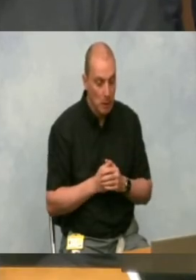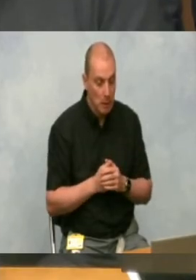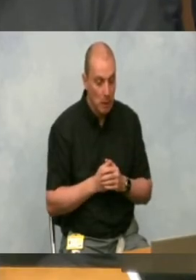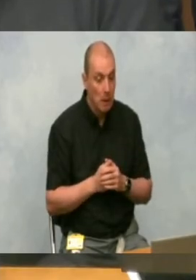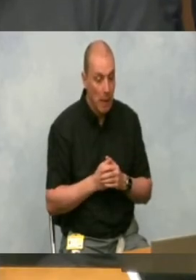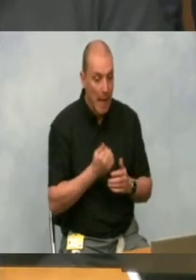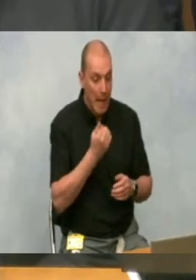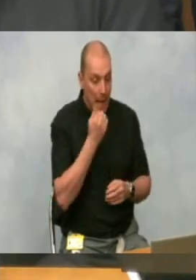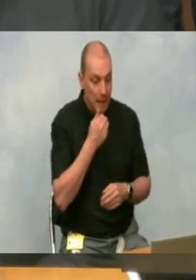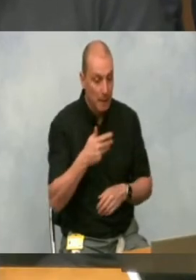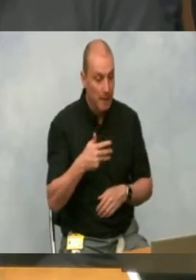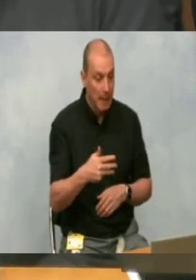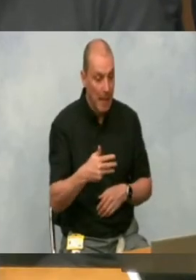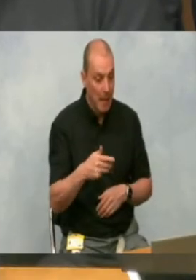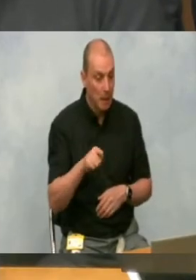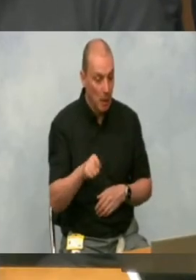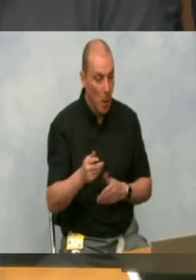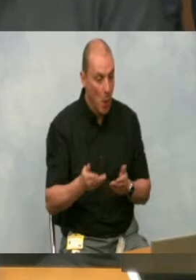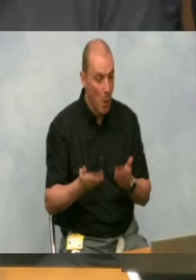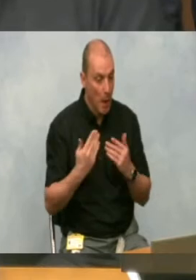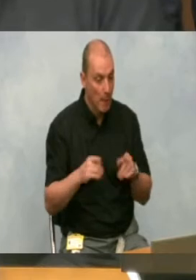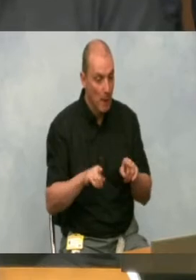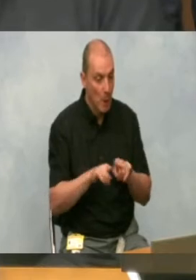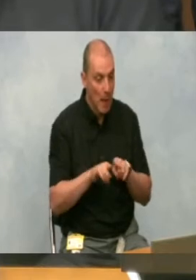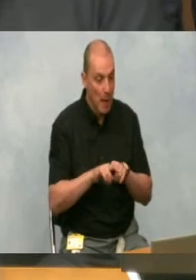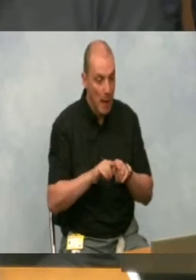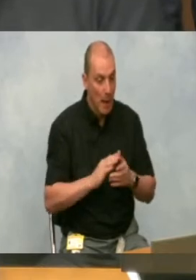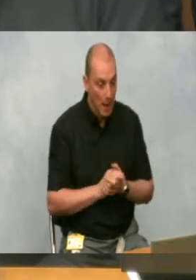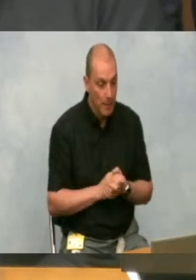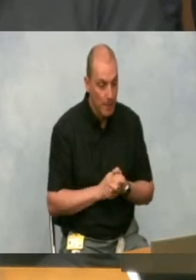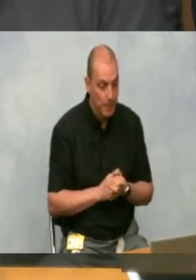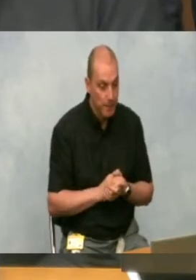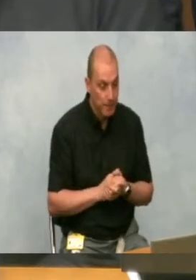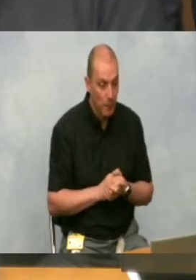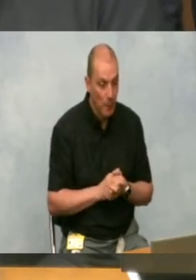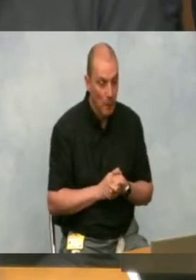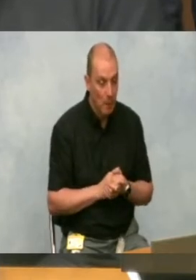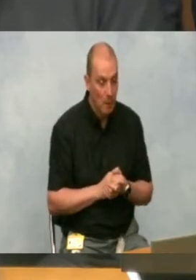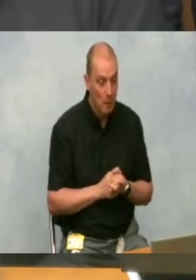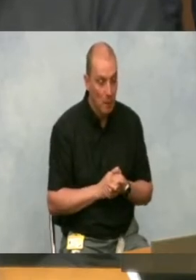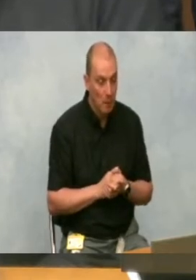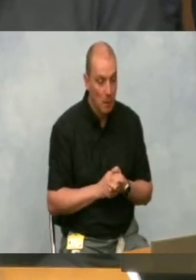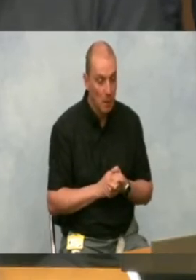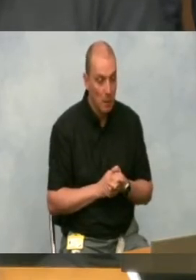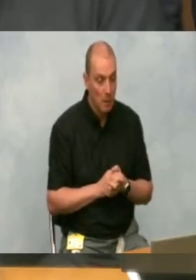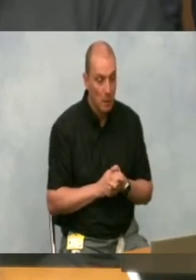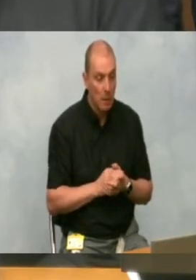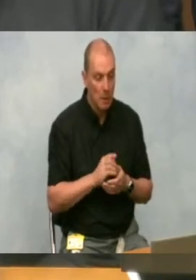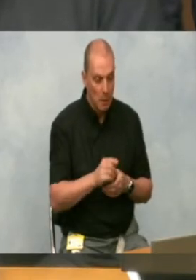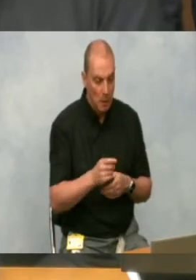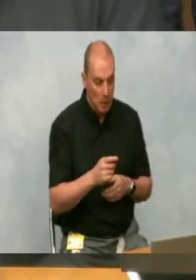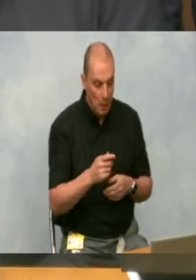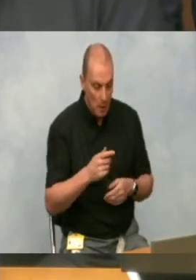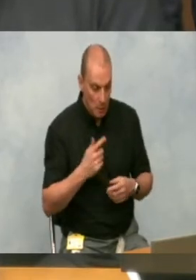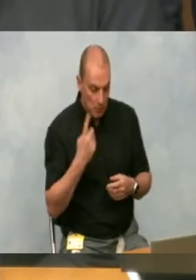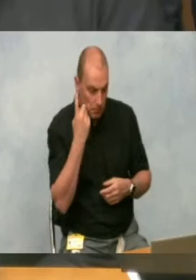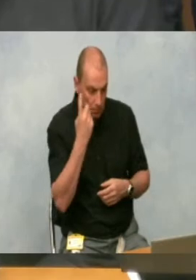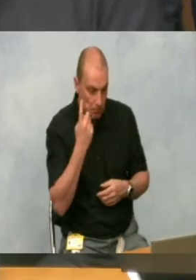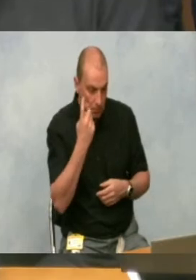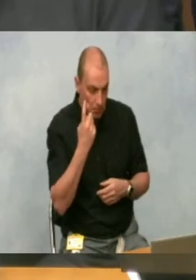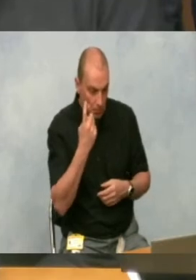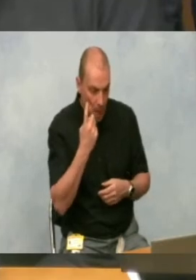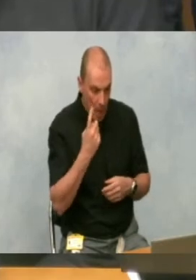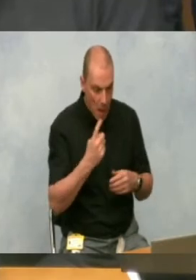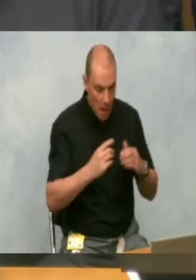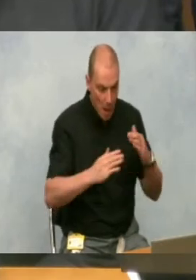also to be welcomed. I'm wondering if a detail of the size of the properties and the types could